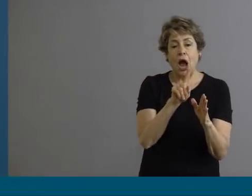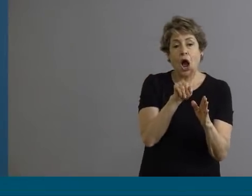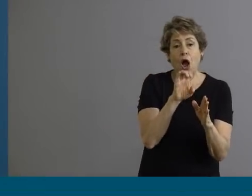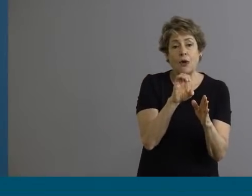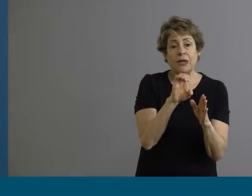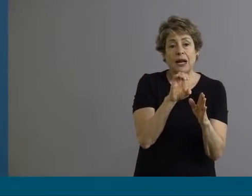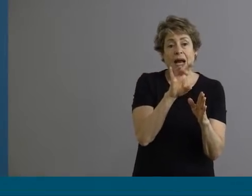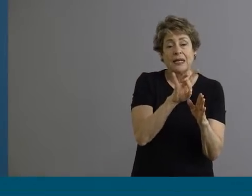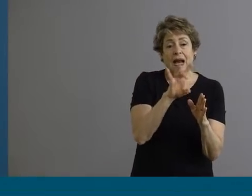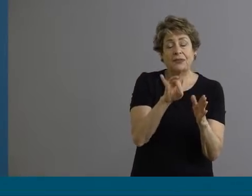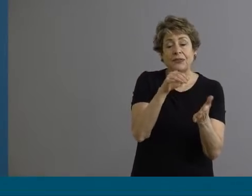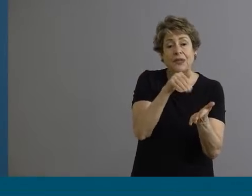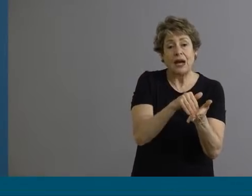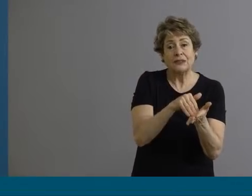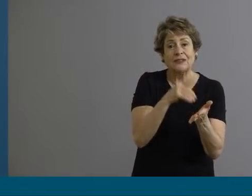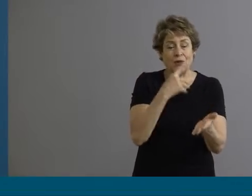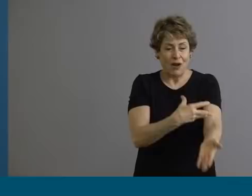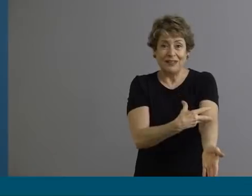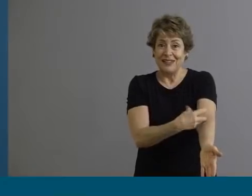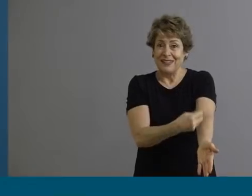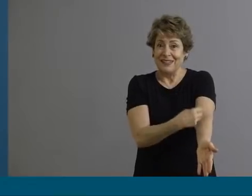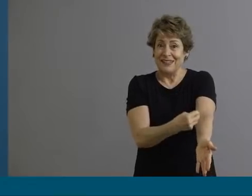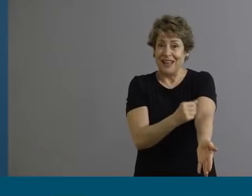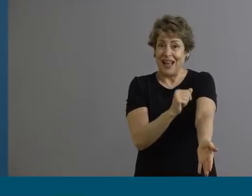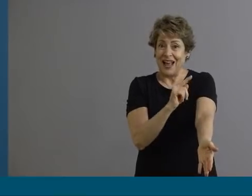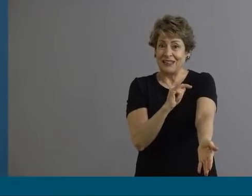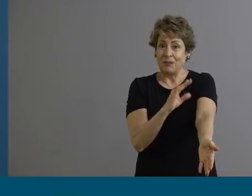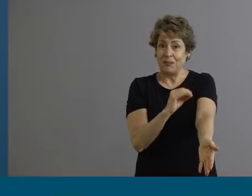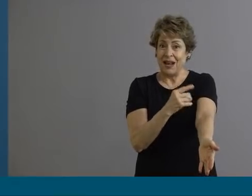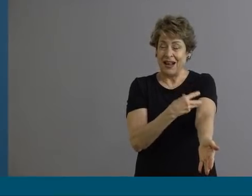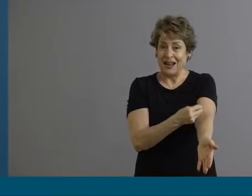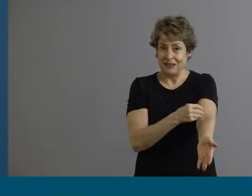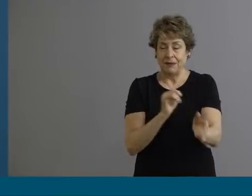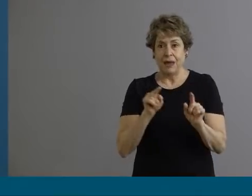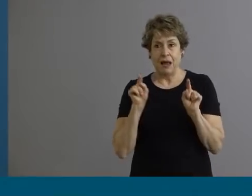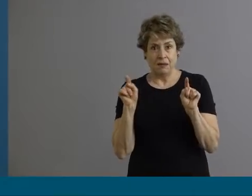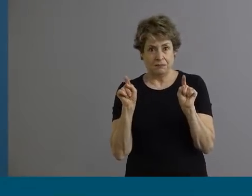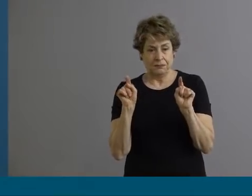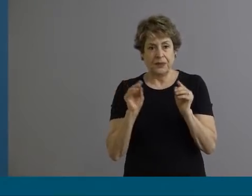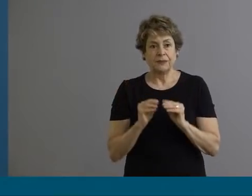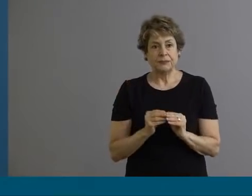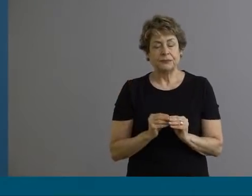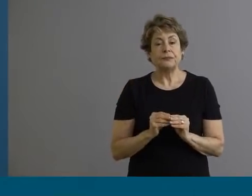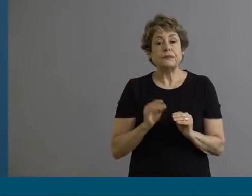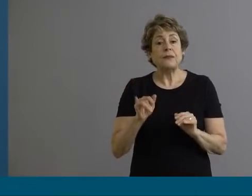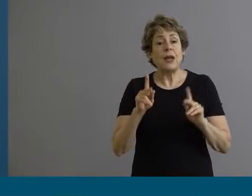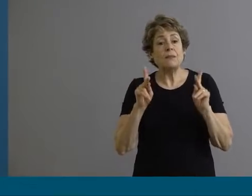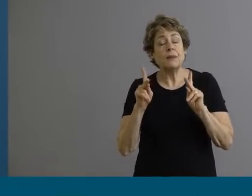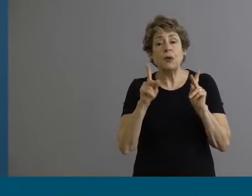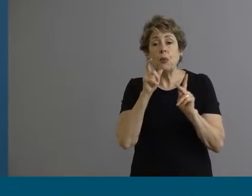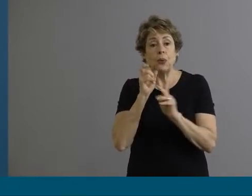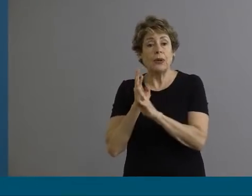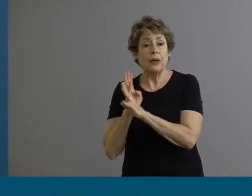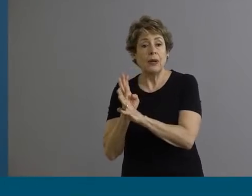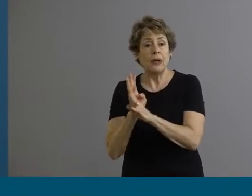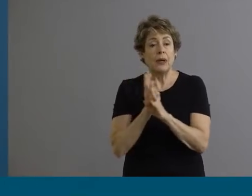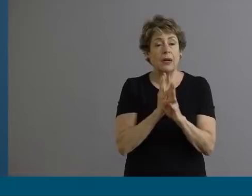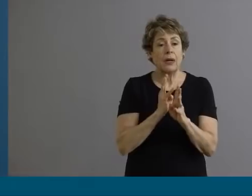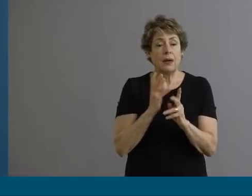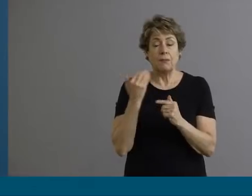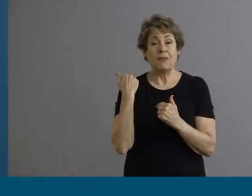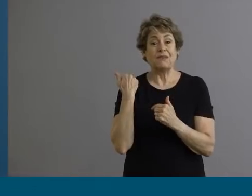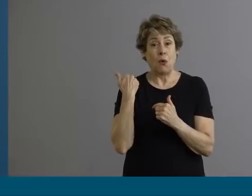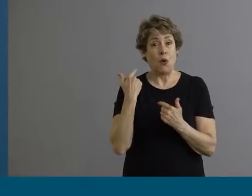those terms. One tells you if you've had the virus and since recovered. The PCR test tells you if you're sick today.